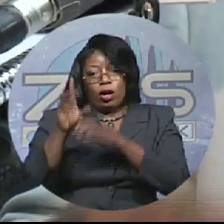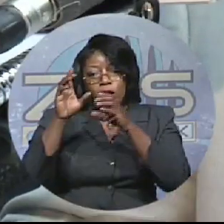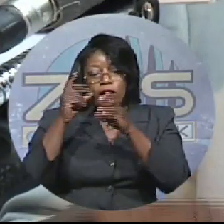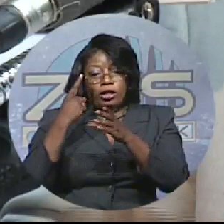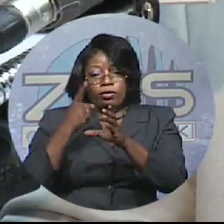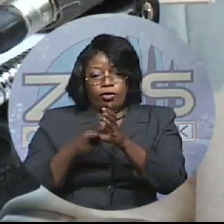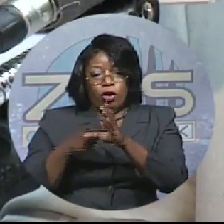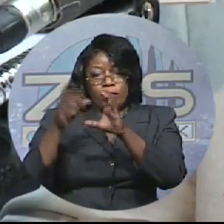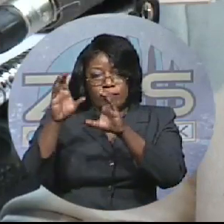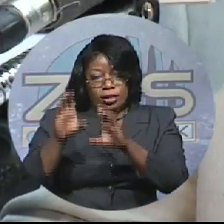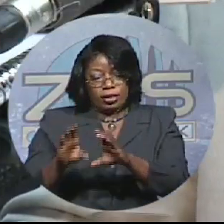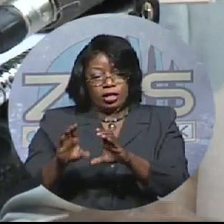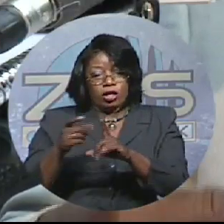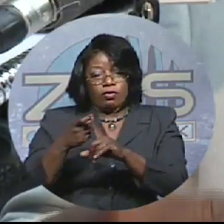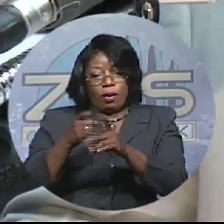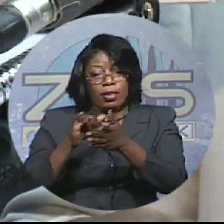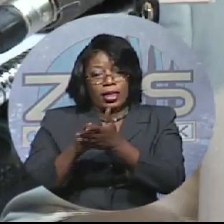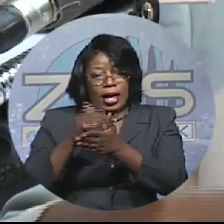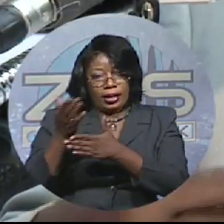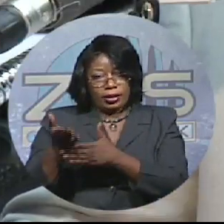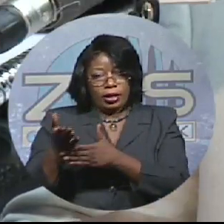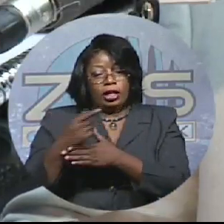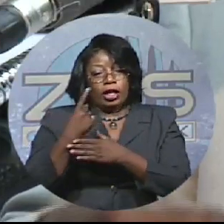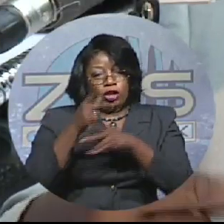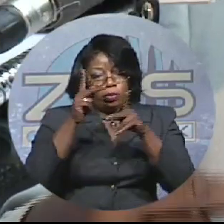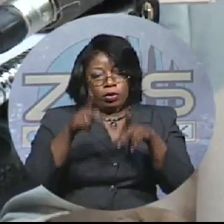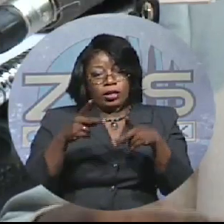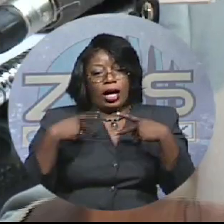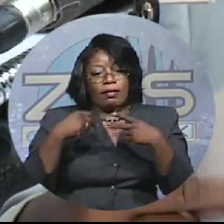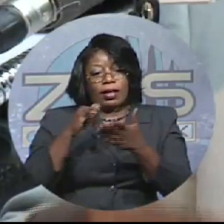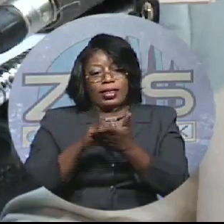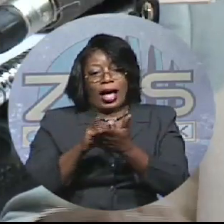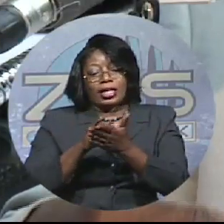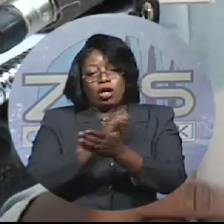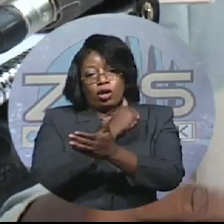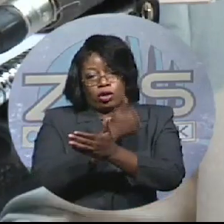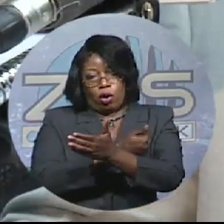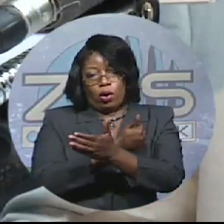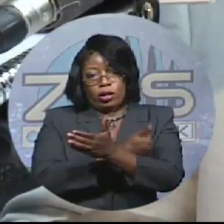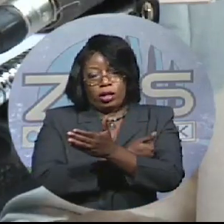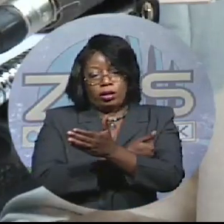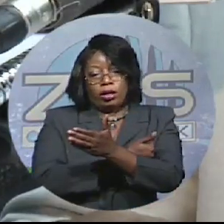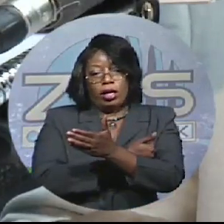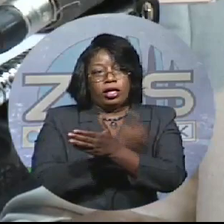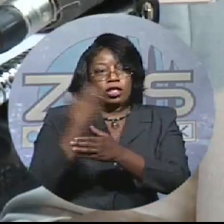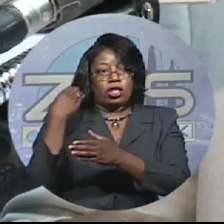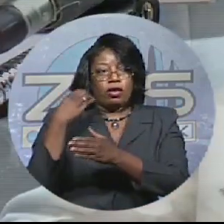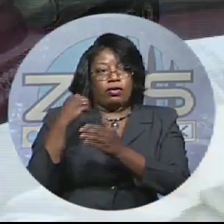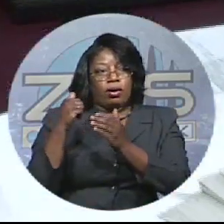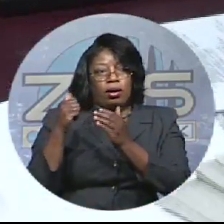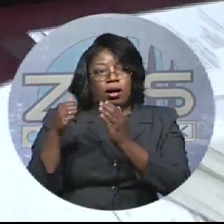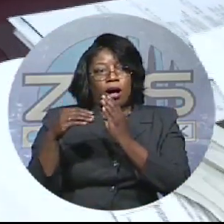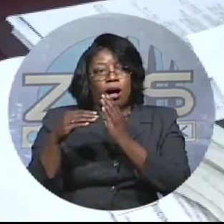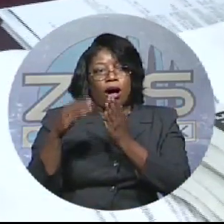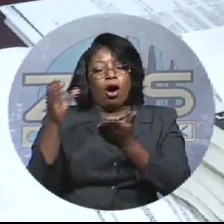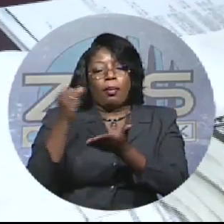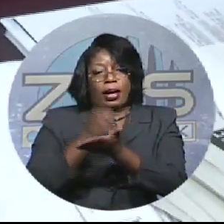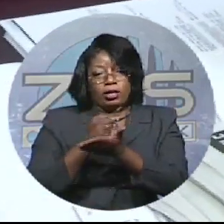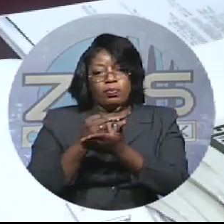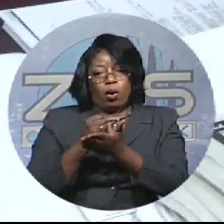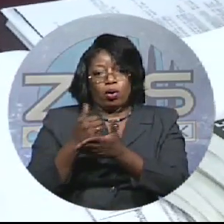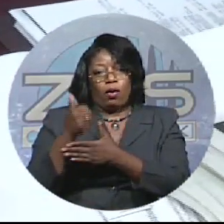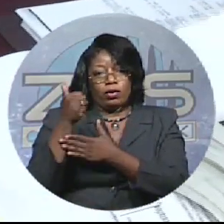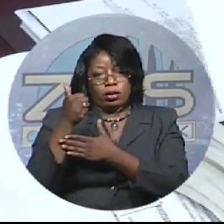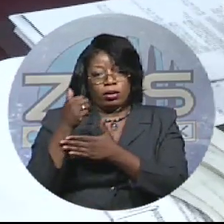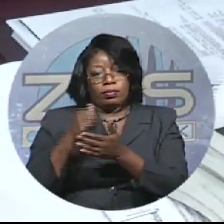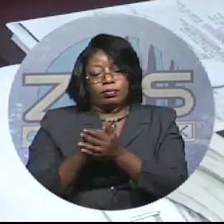on the whole of that affidavit. Mm-hmm. The only person who has that authority is the Chief Passport Officer. While he says his department